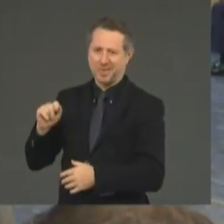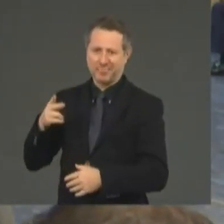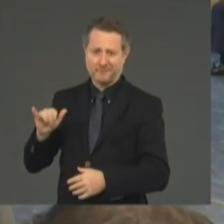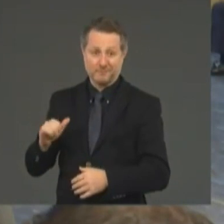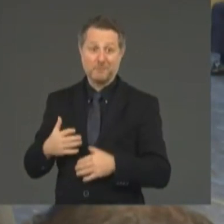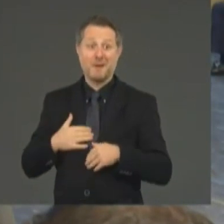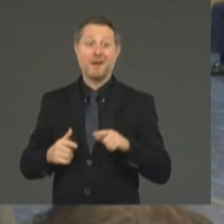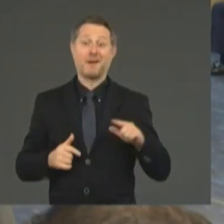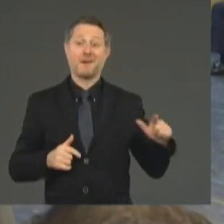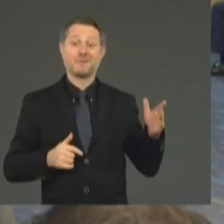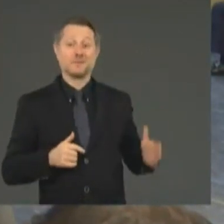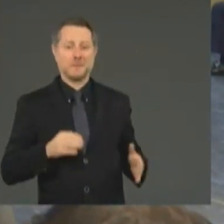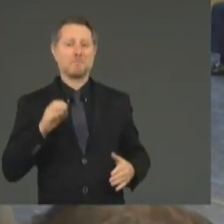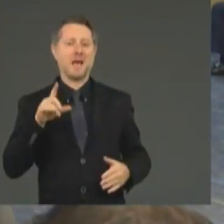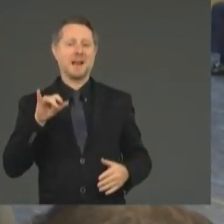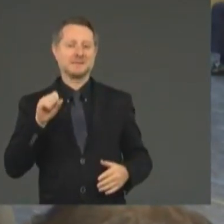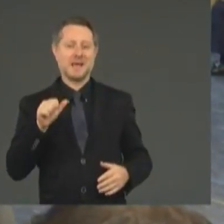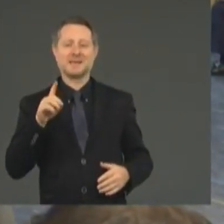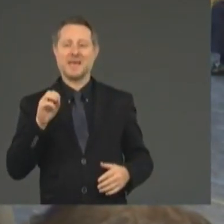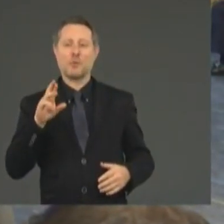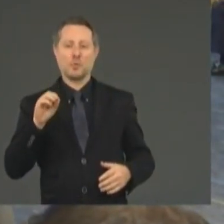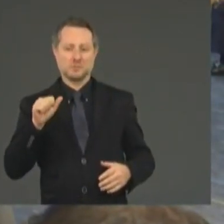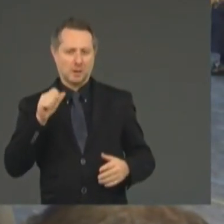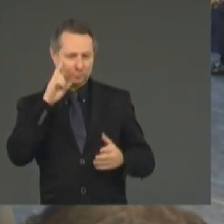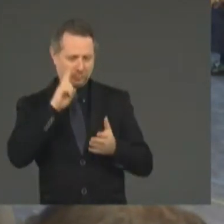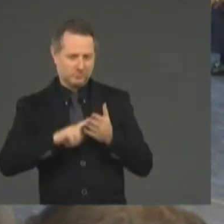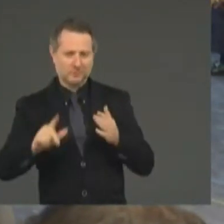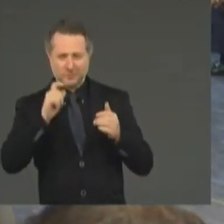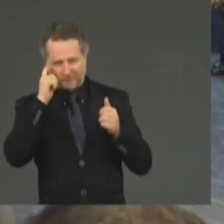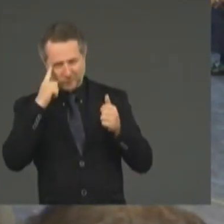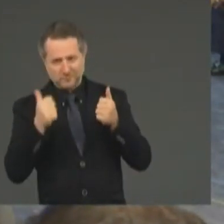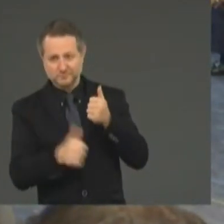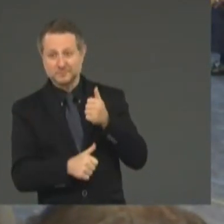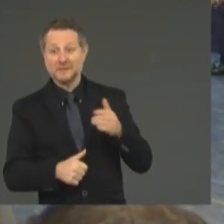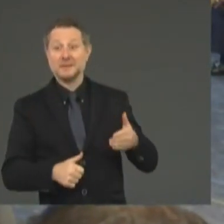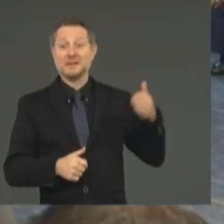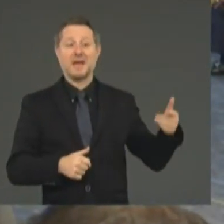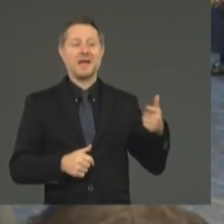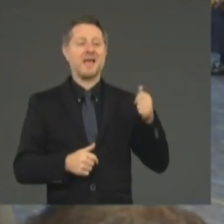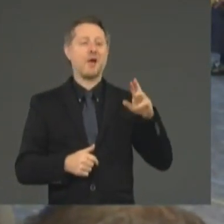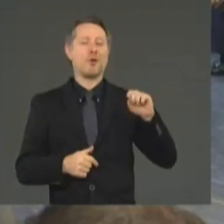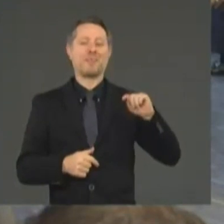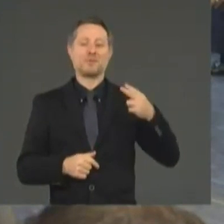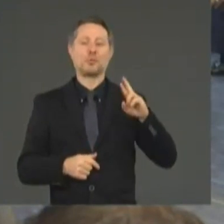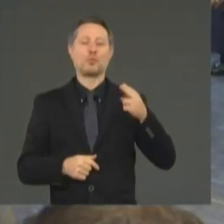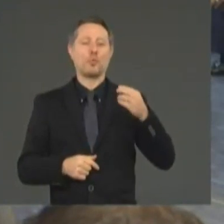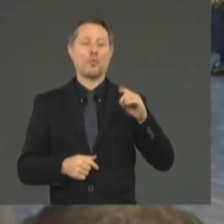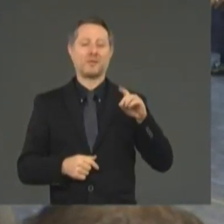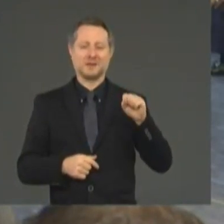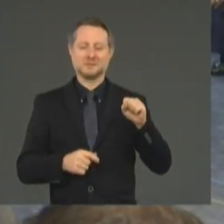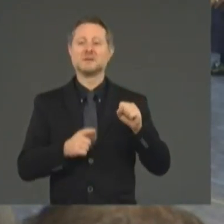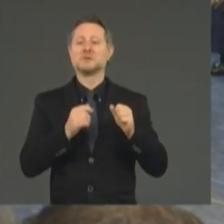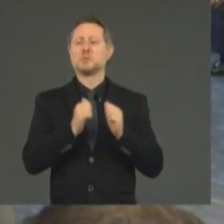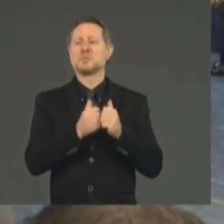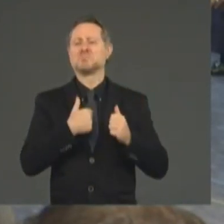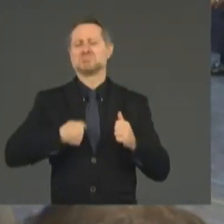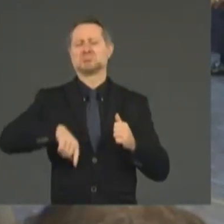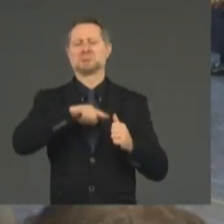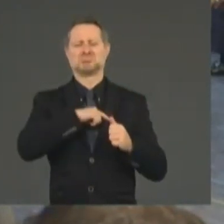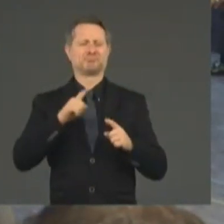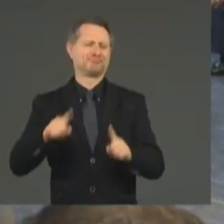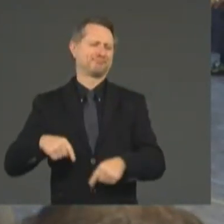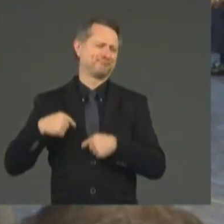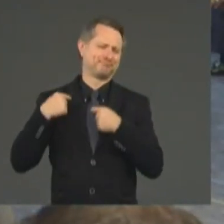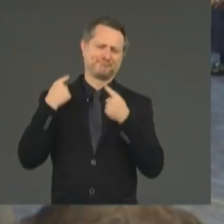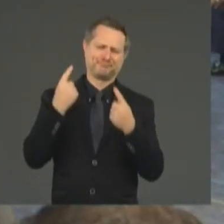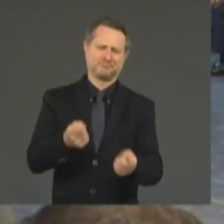Melissa DeRosa, Secretary to the Governor. To her left, Gareth Rhodes, who has been working with us through this crisis.